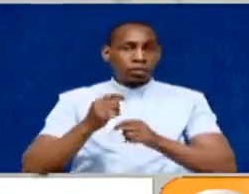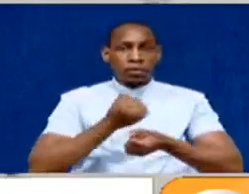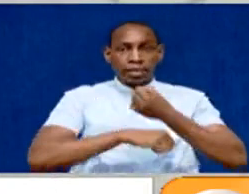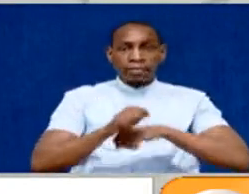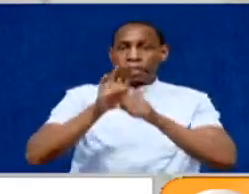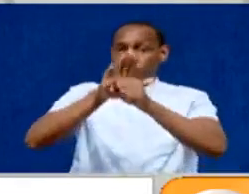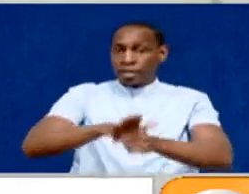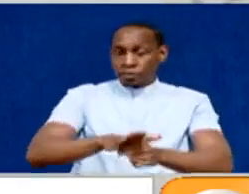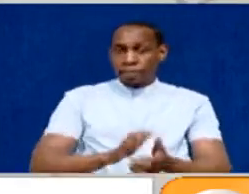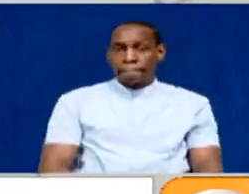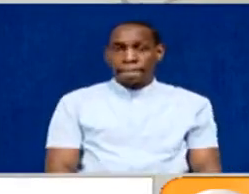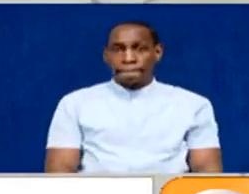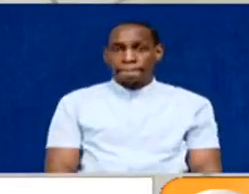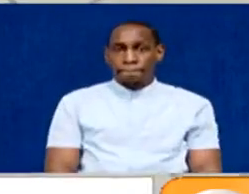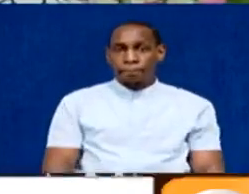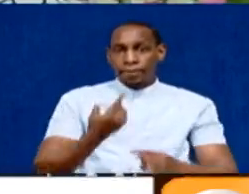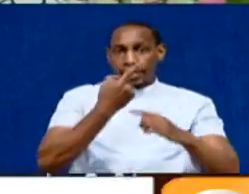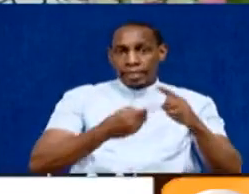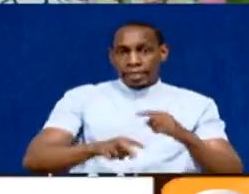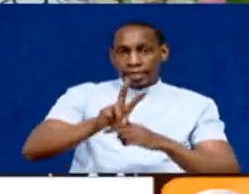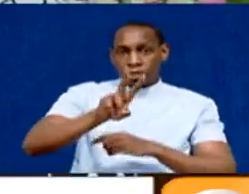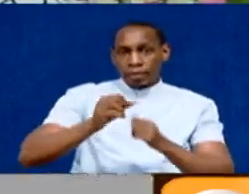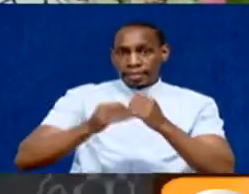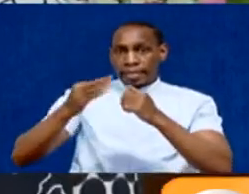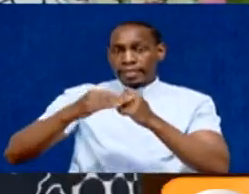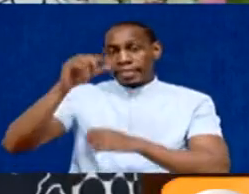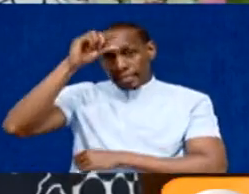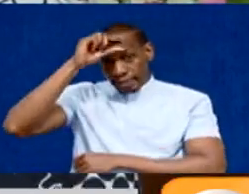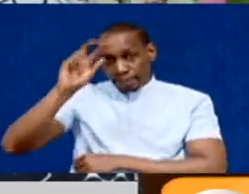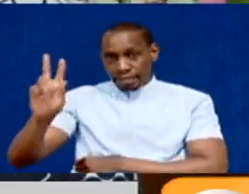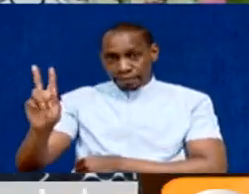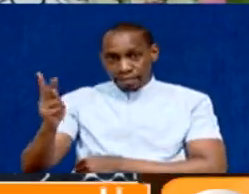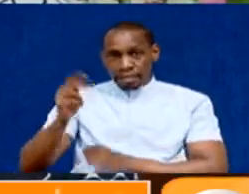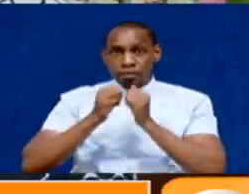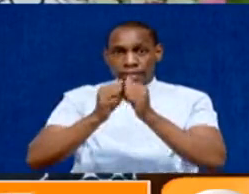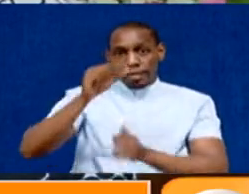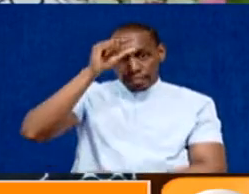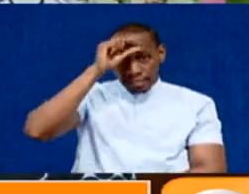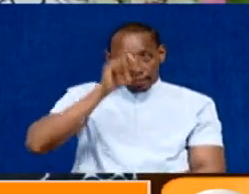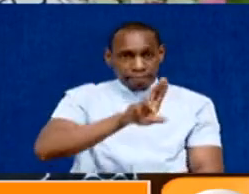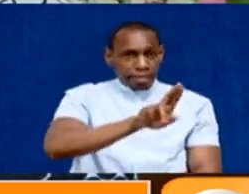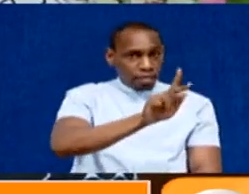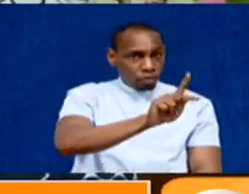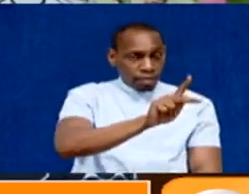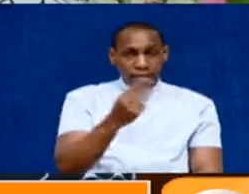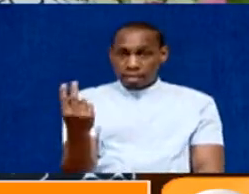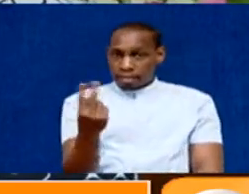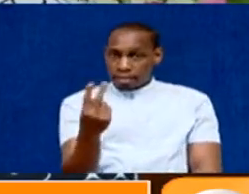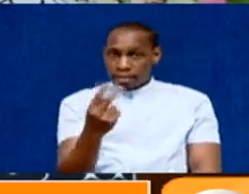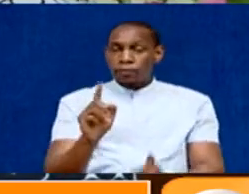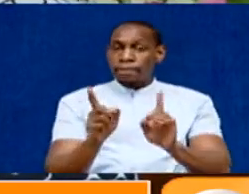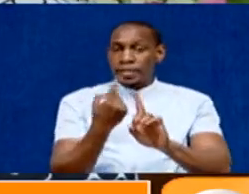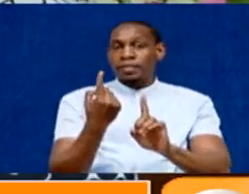and exploitation. In 2018, the government of Kenya and the government of UK held